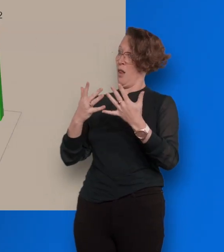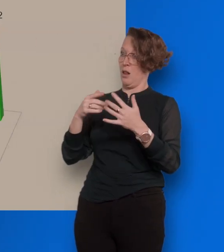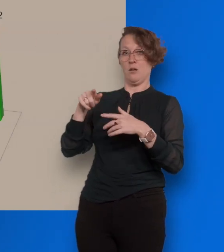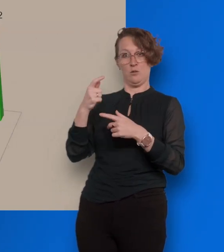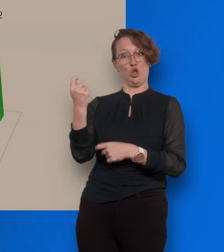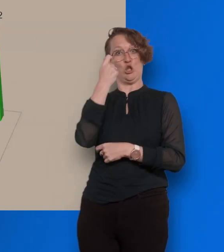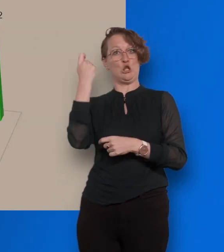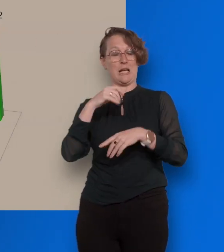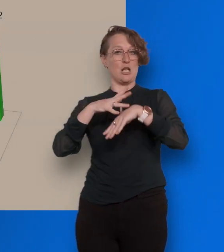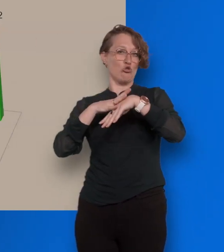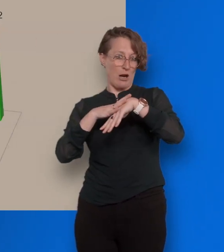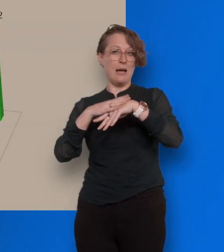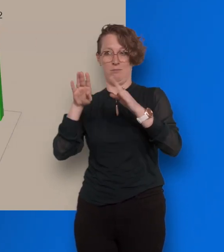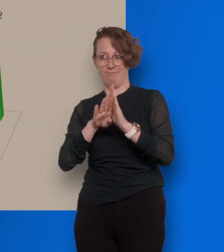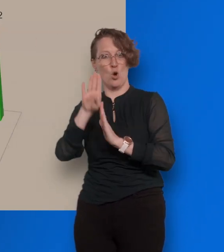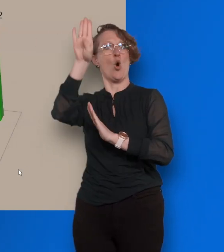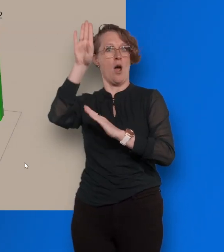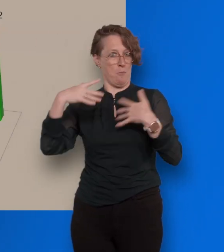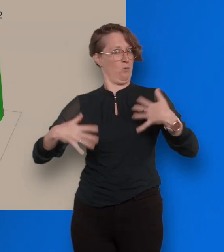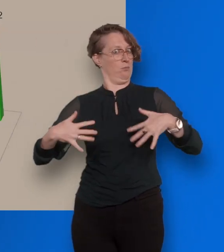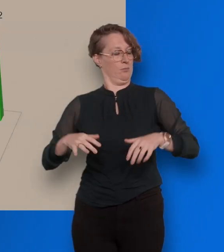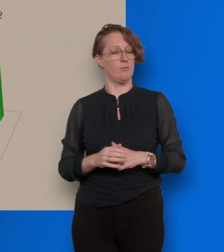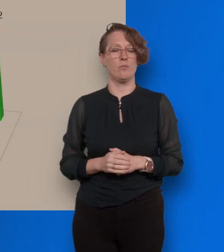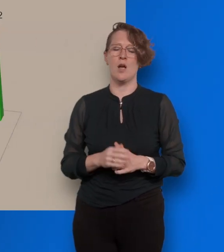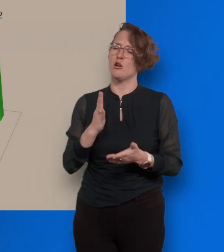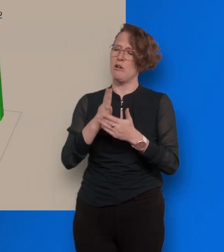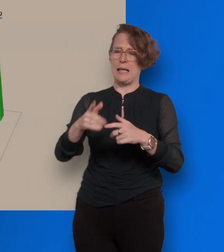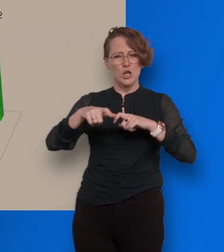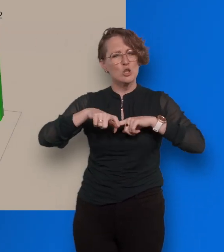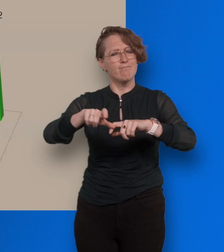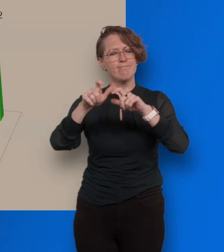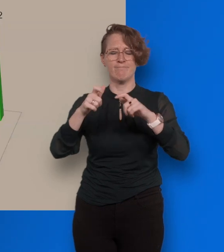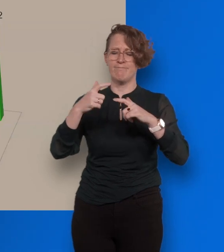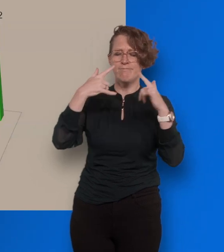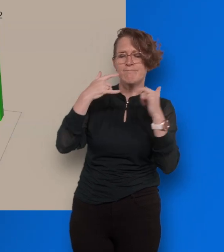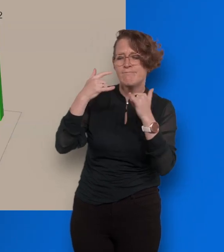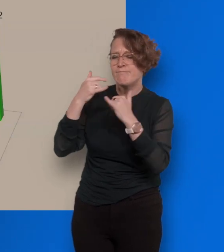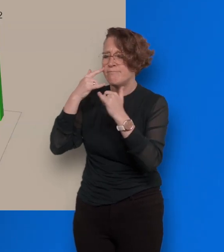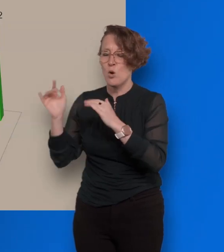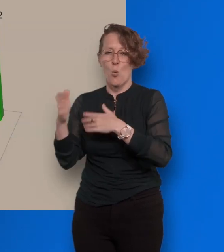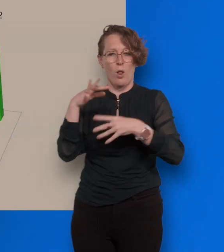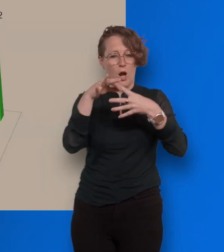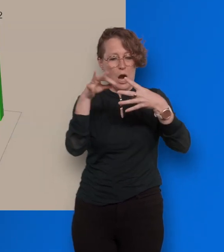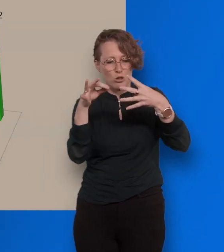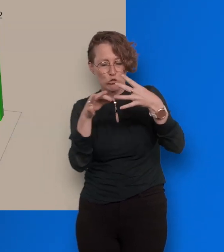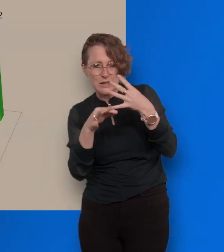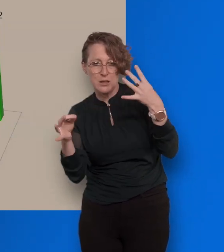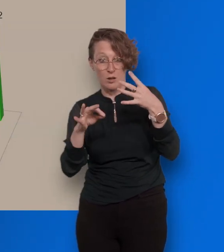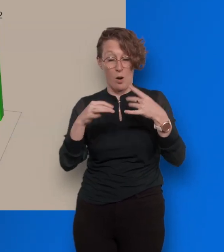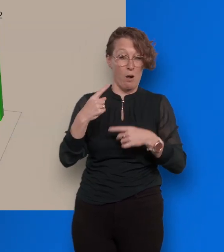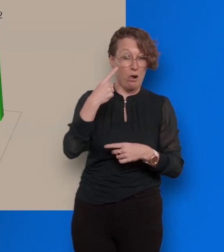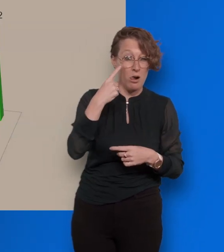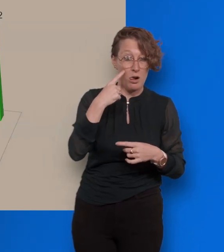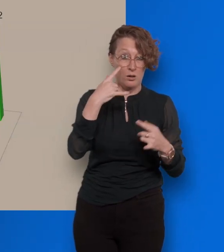the success rate has also gone up. We are continuing to monitor all of the characteristics. The trial will continue